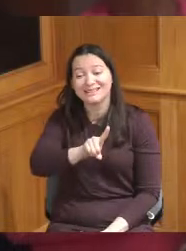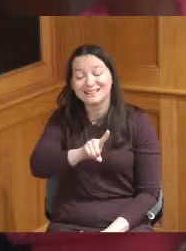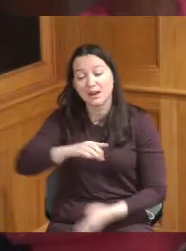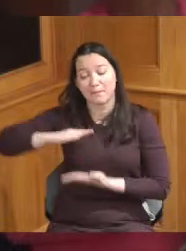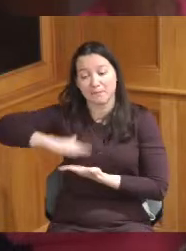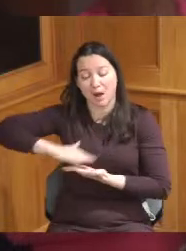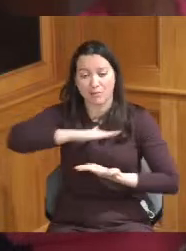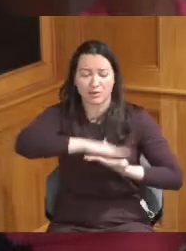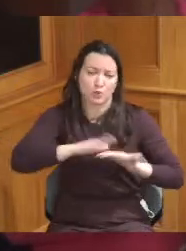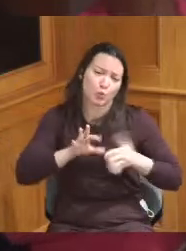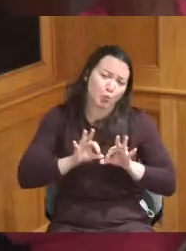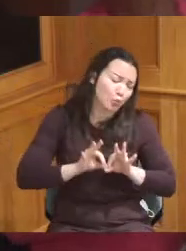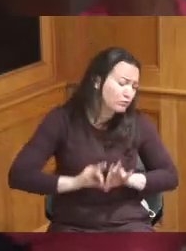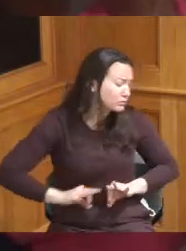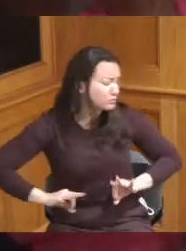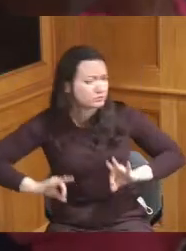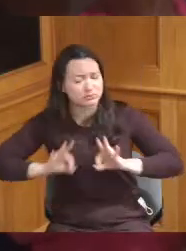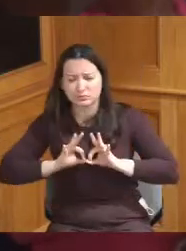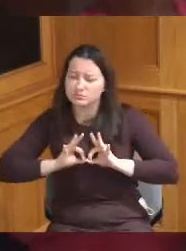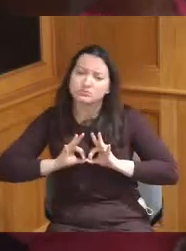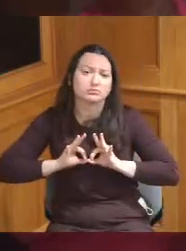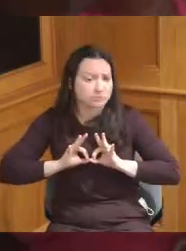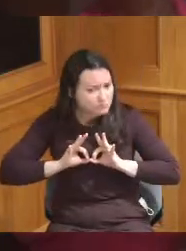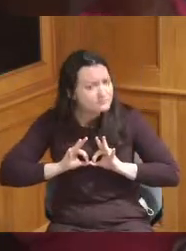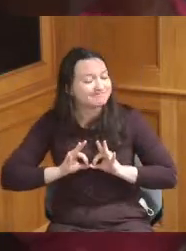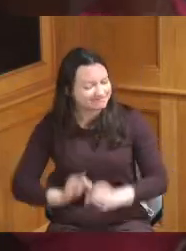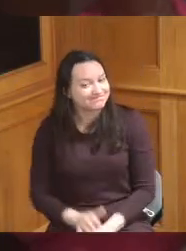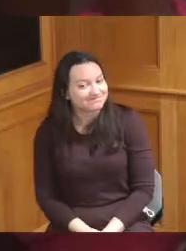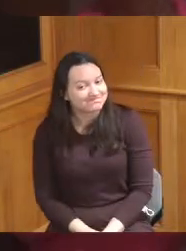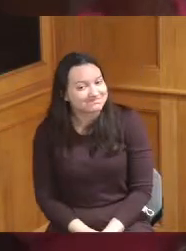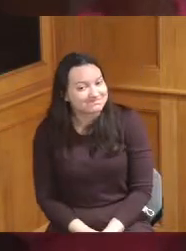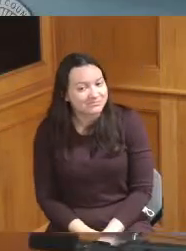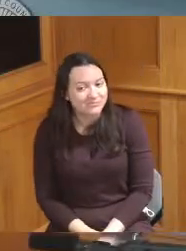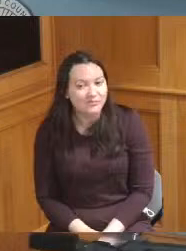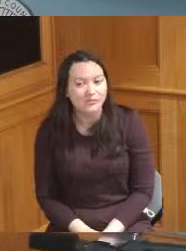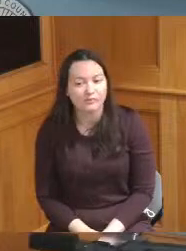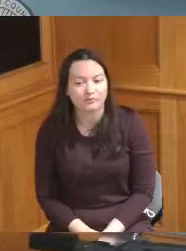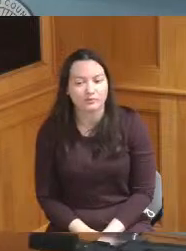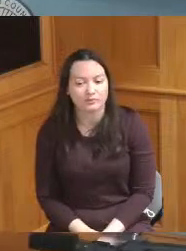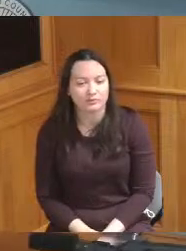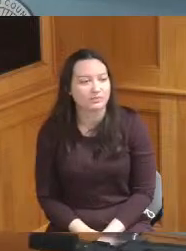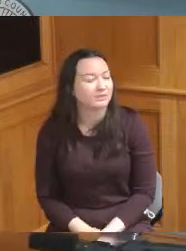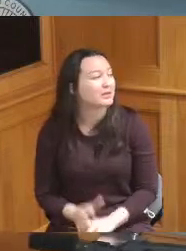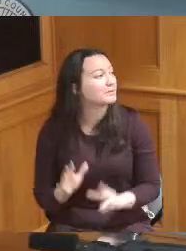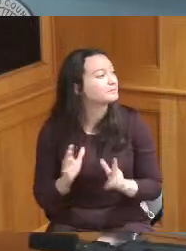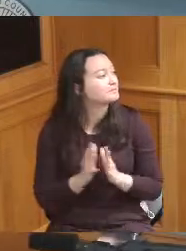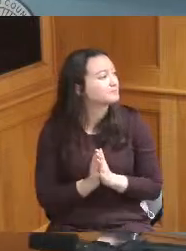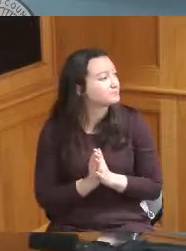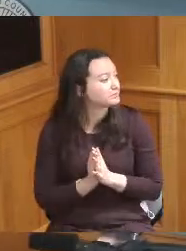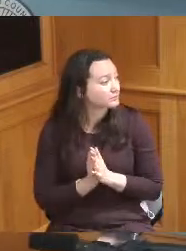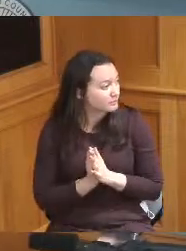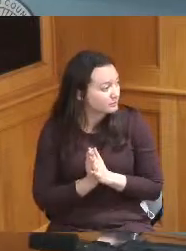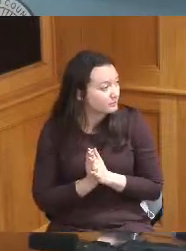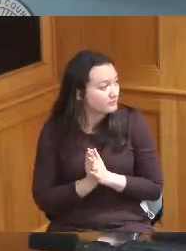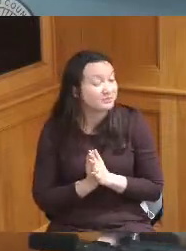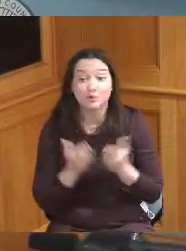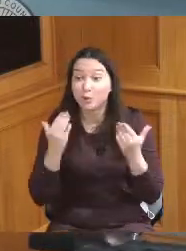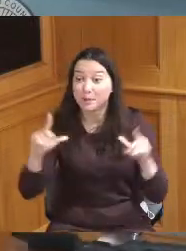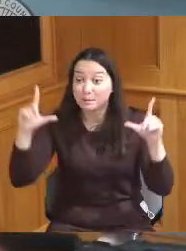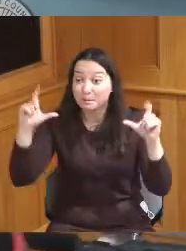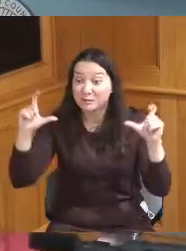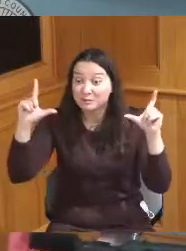extremely important. Absolutely. We're going to come around and get a picture with you.